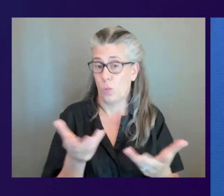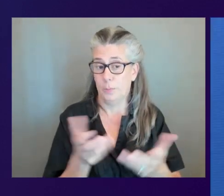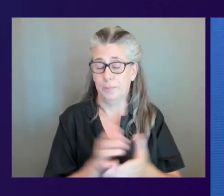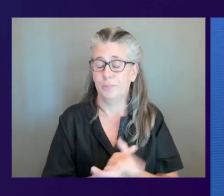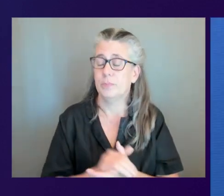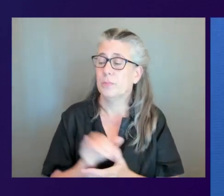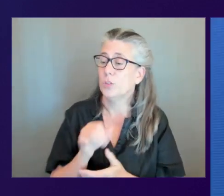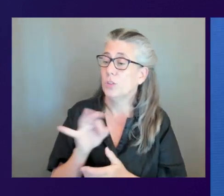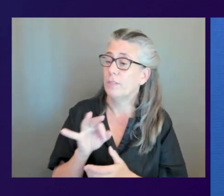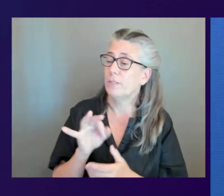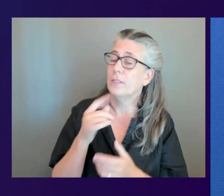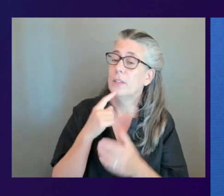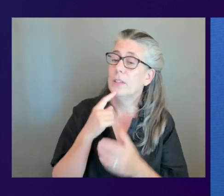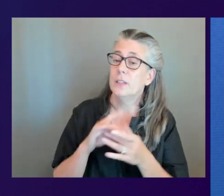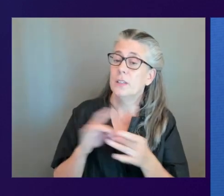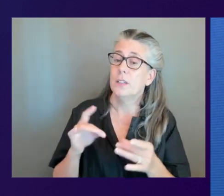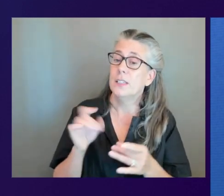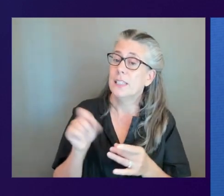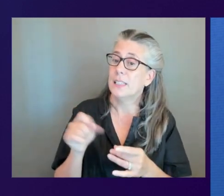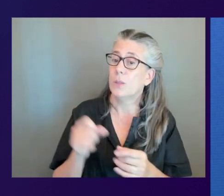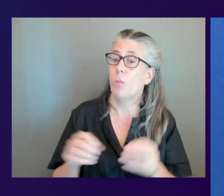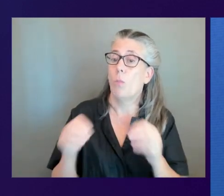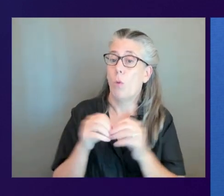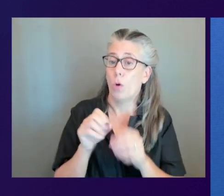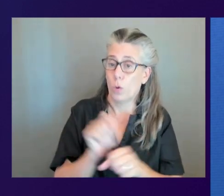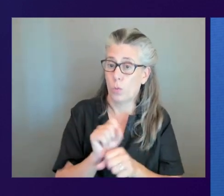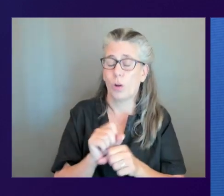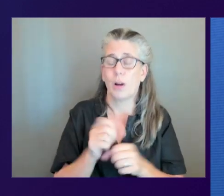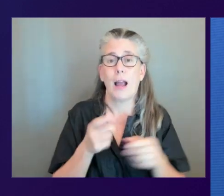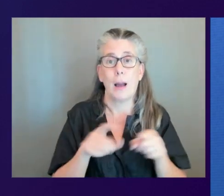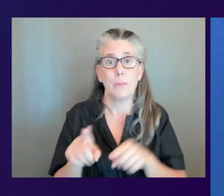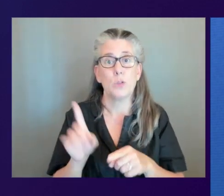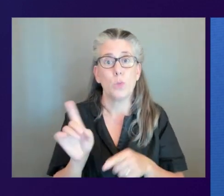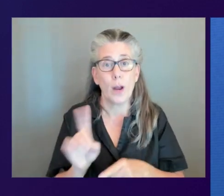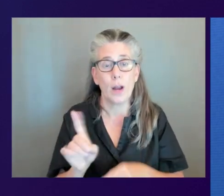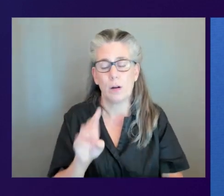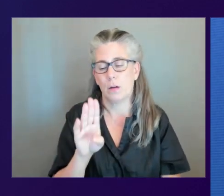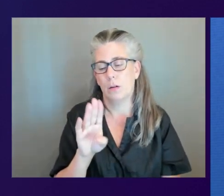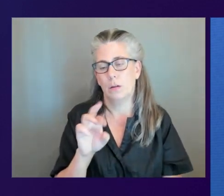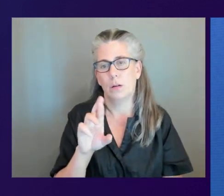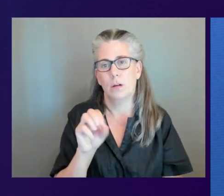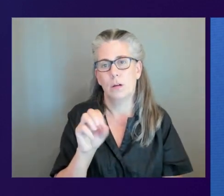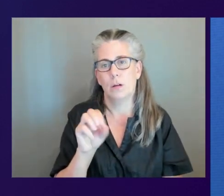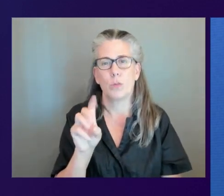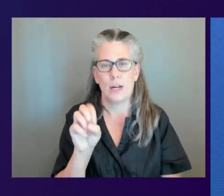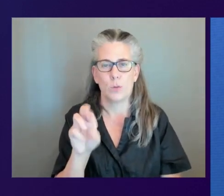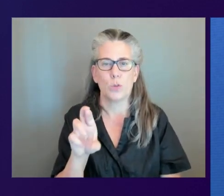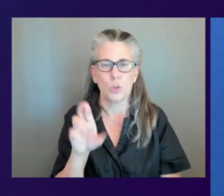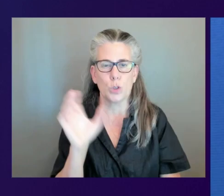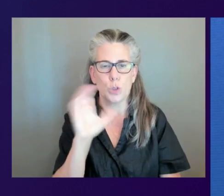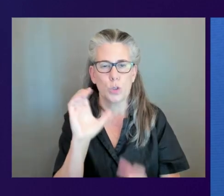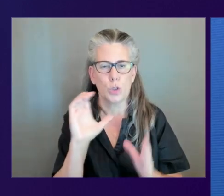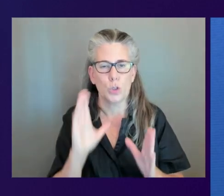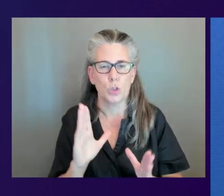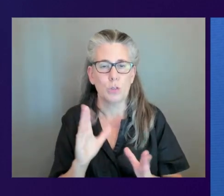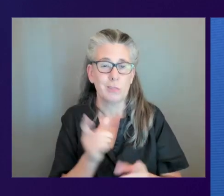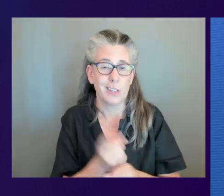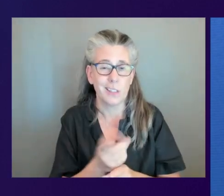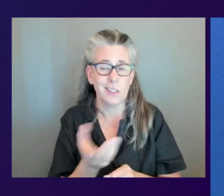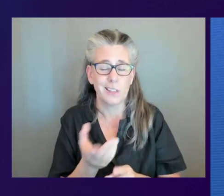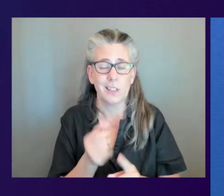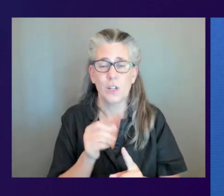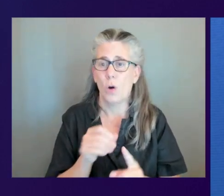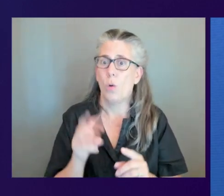that more and more work is done in the browser. Like that's just we're seeing a real trend towards SaaS applications, software as a service applications, obviously web delivered